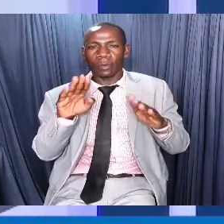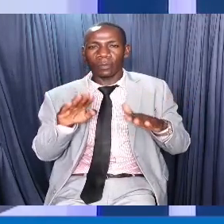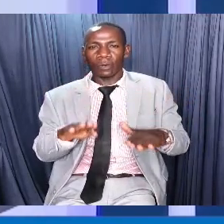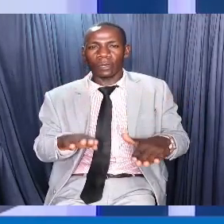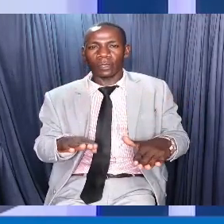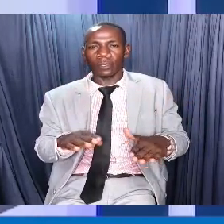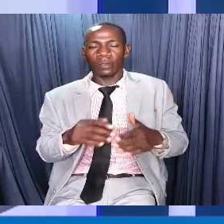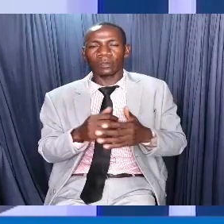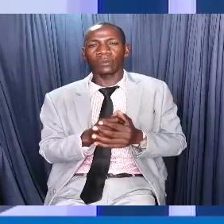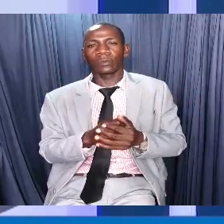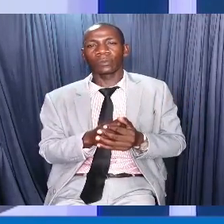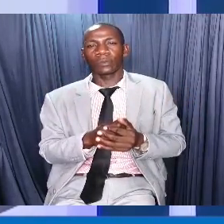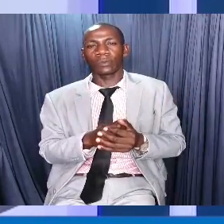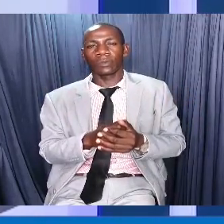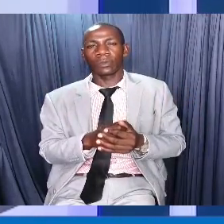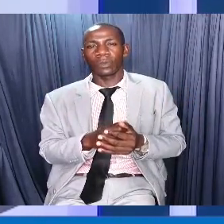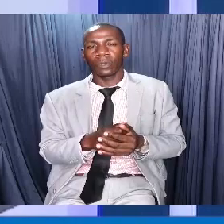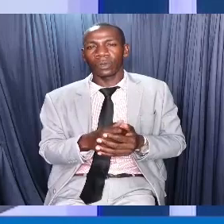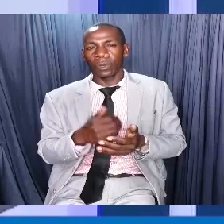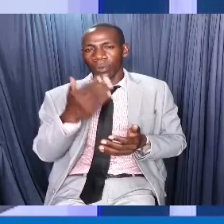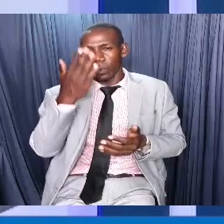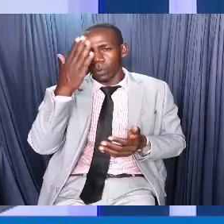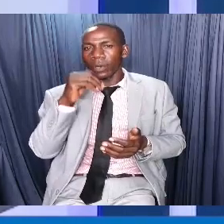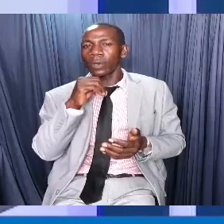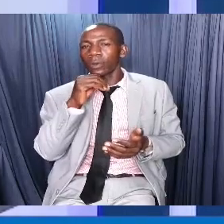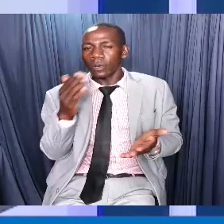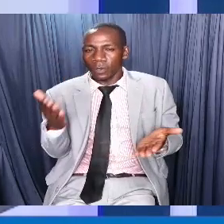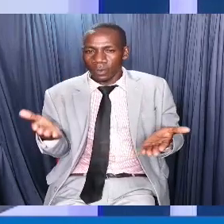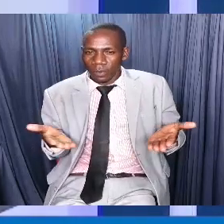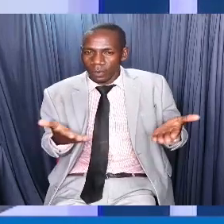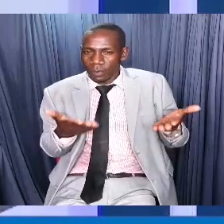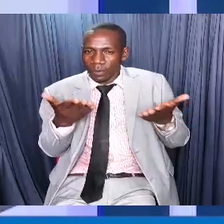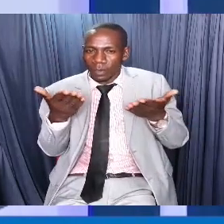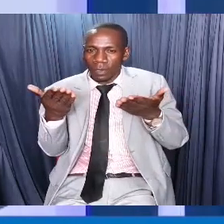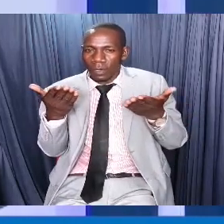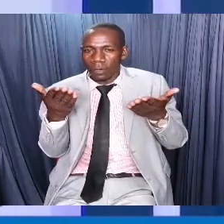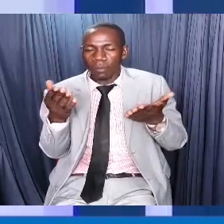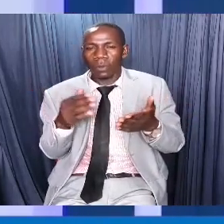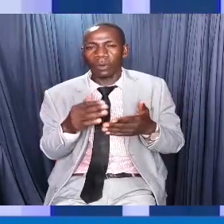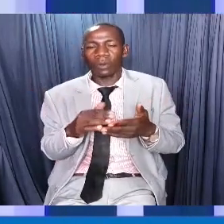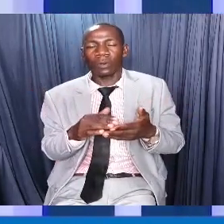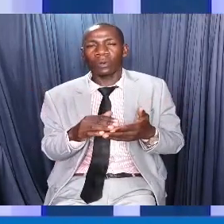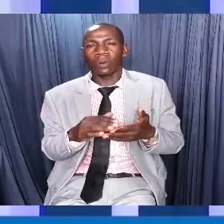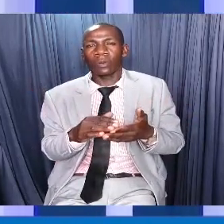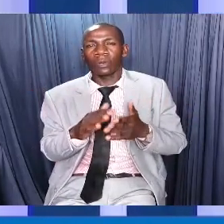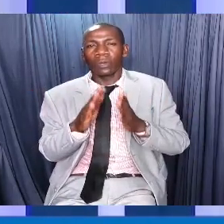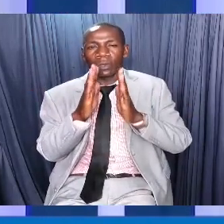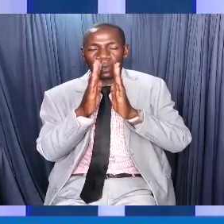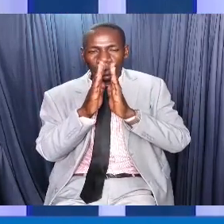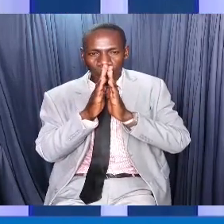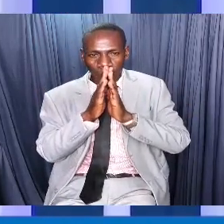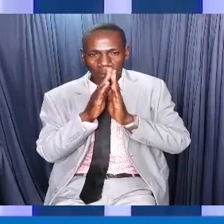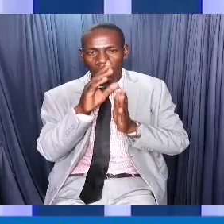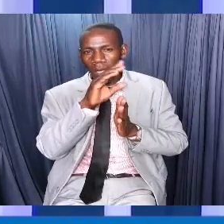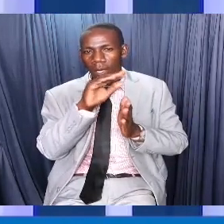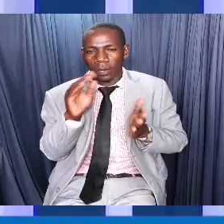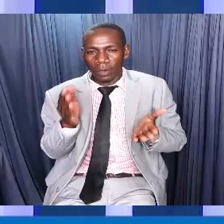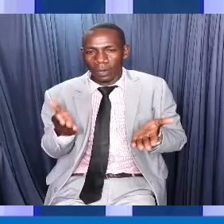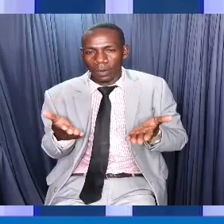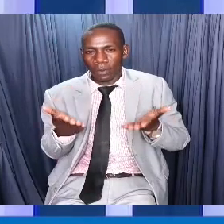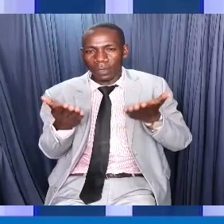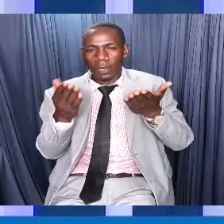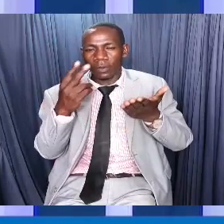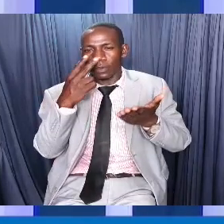be exalted. Manini nisikwezwe tena? Why shouldn't I be exalted anymore? Uliomba ukakwezwa paka ukaona kupona. You